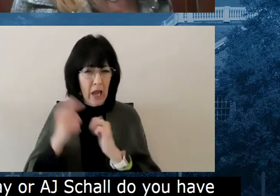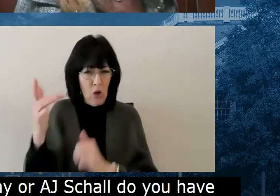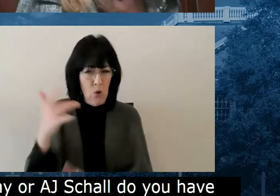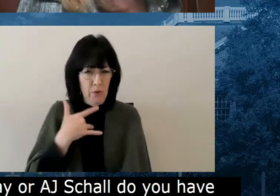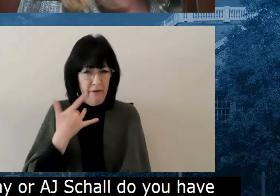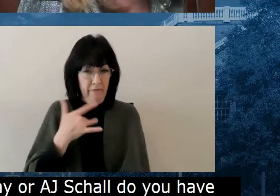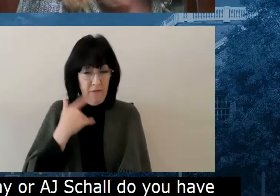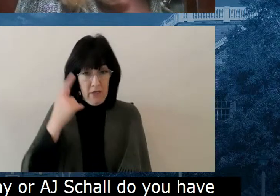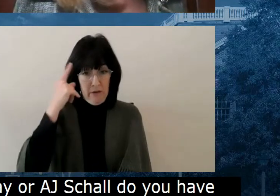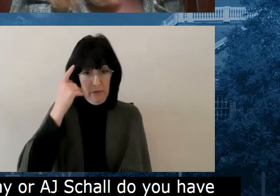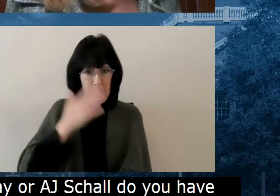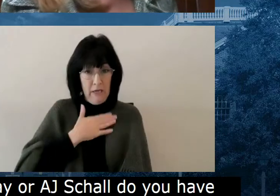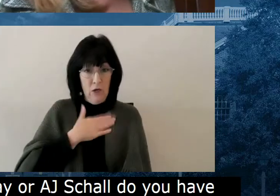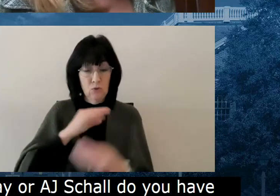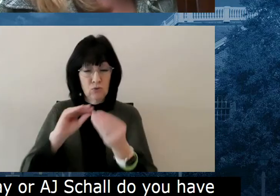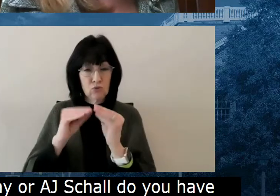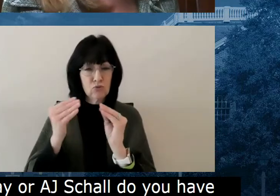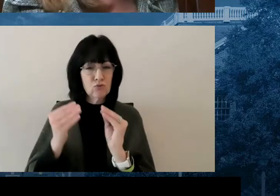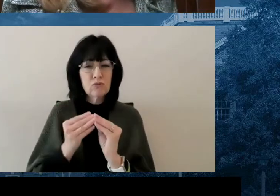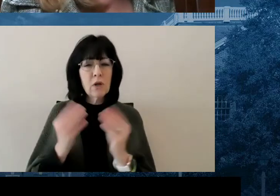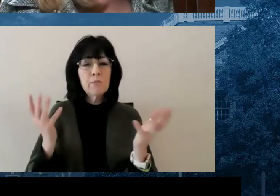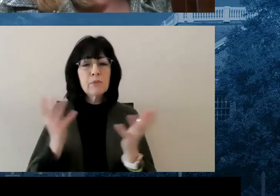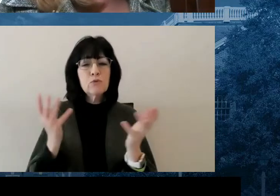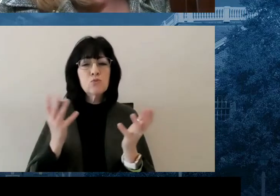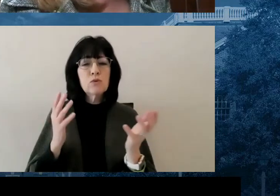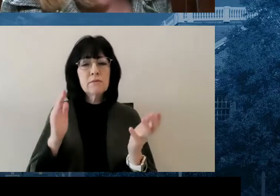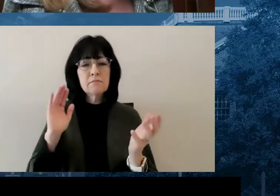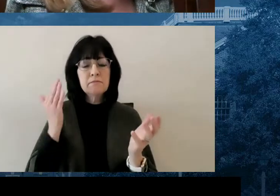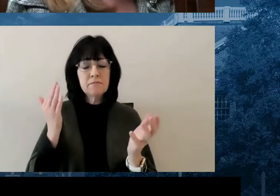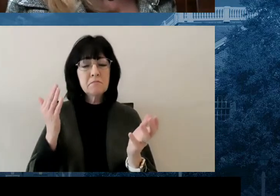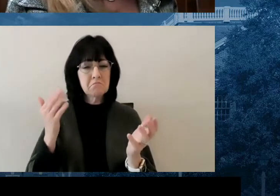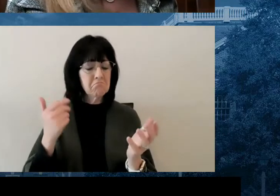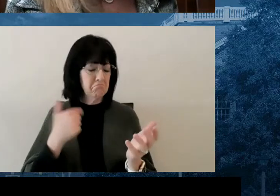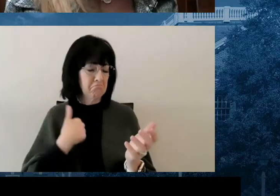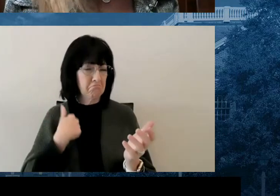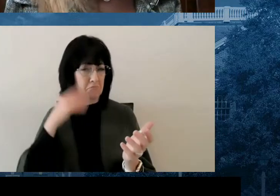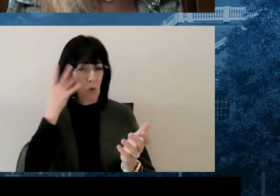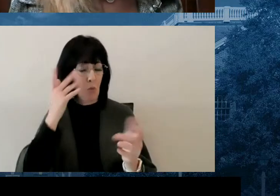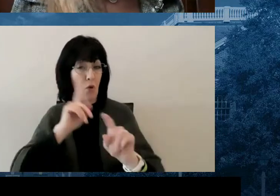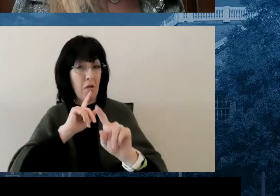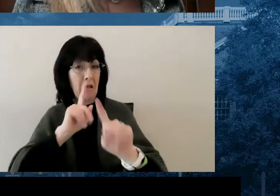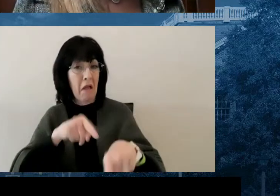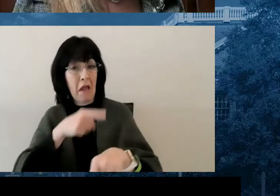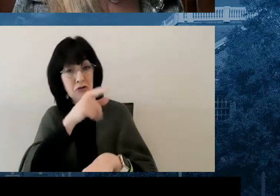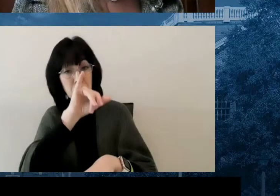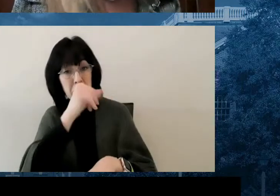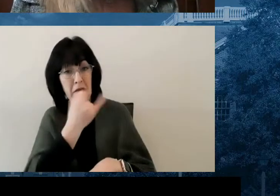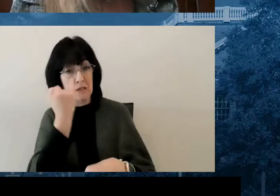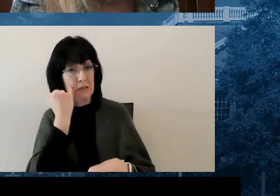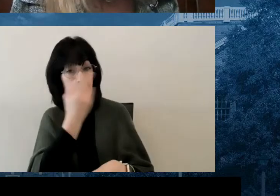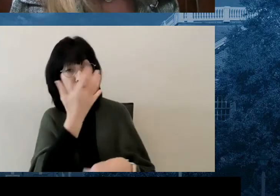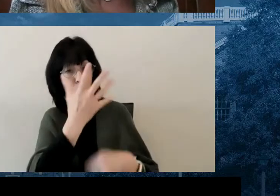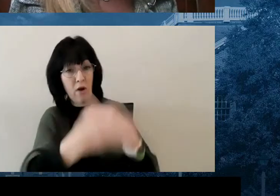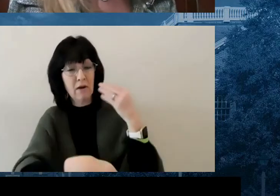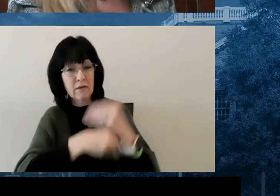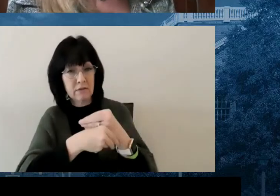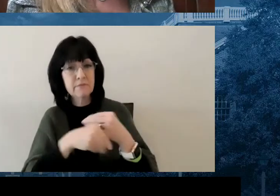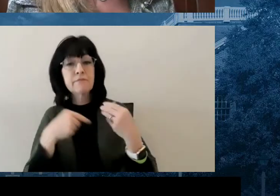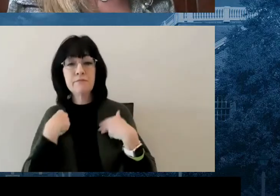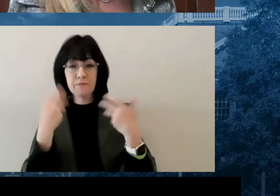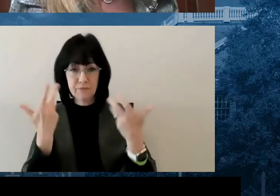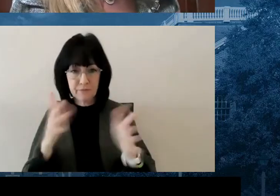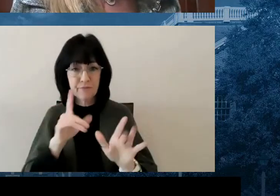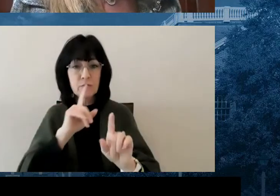Yeah, so I'll answer first, and AJ, please feel free to add in if I miss anything. We have ordered